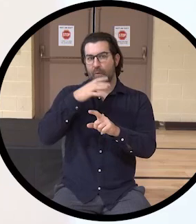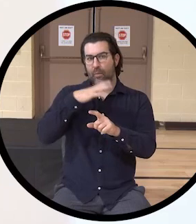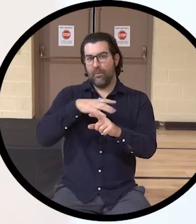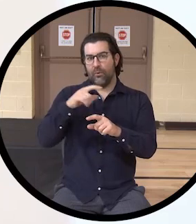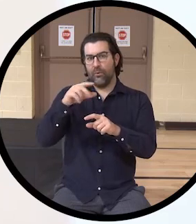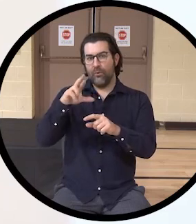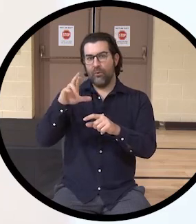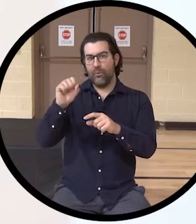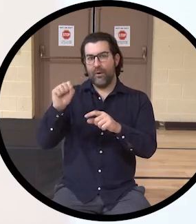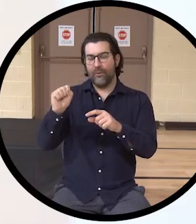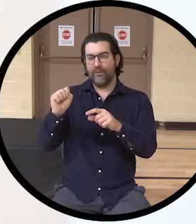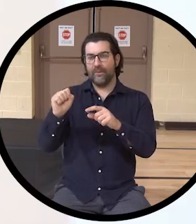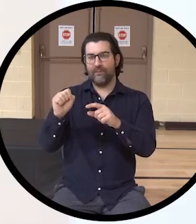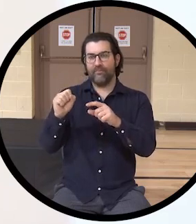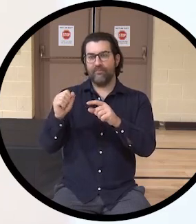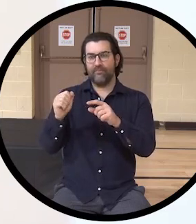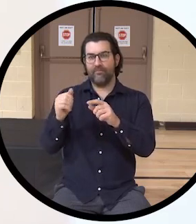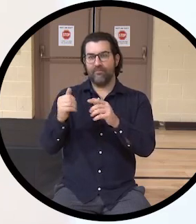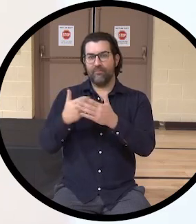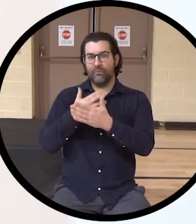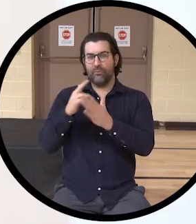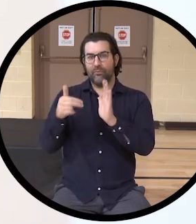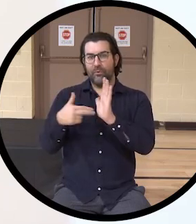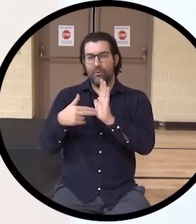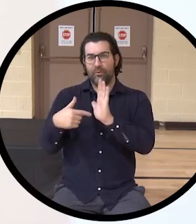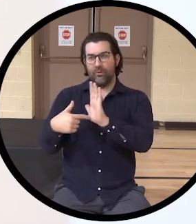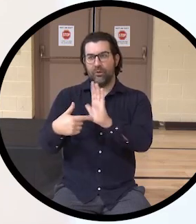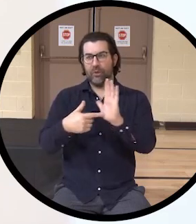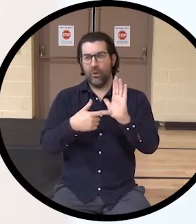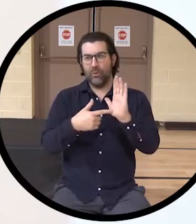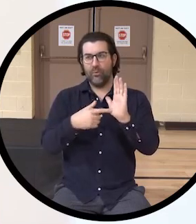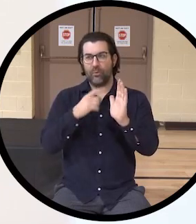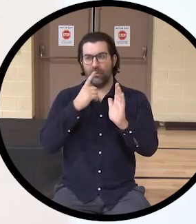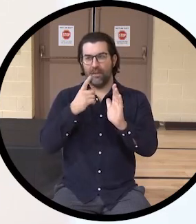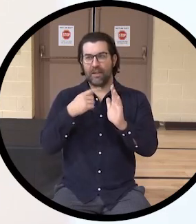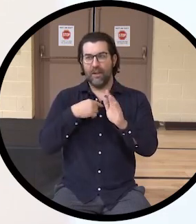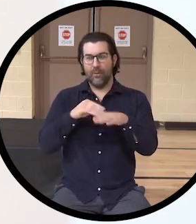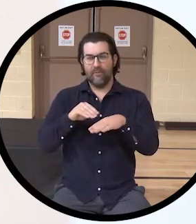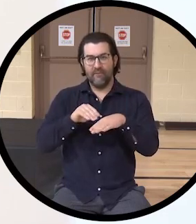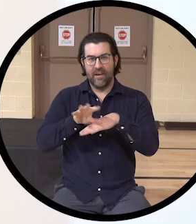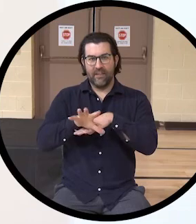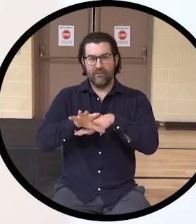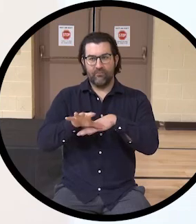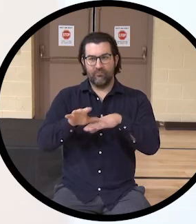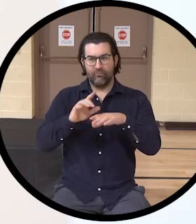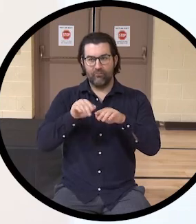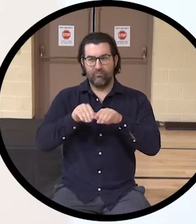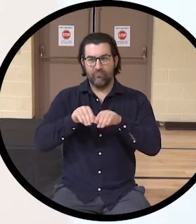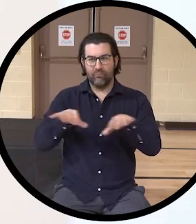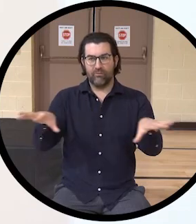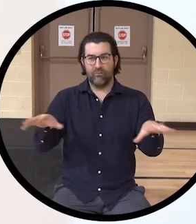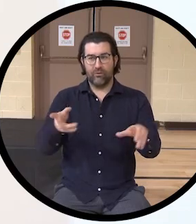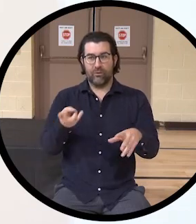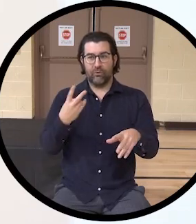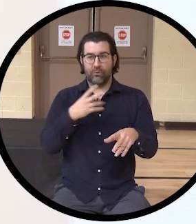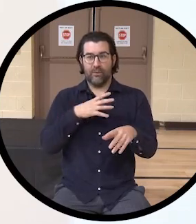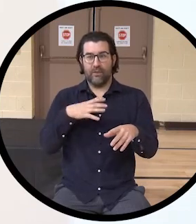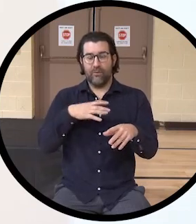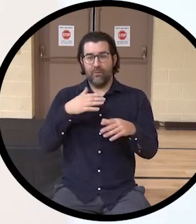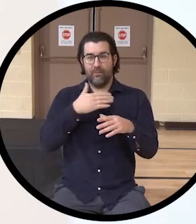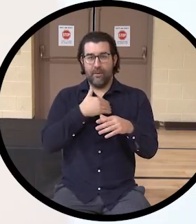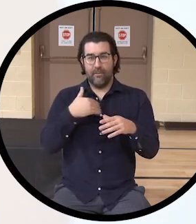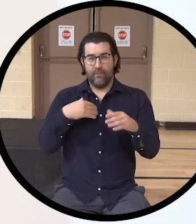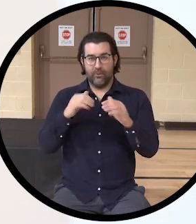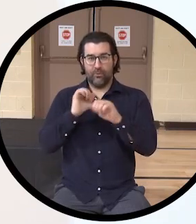new capacity to show, the type of kind of multiplier effect we can have when you have 2 council members, working